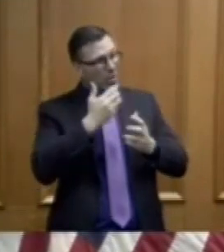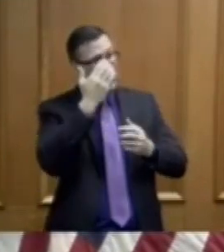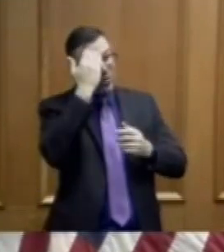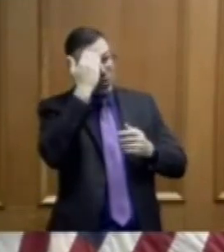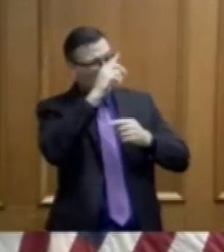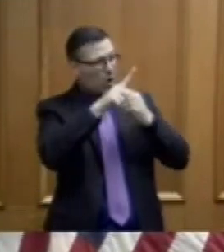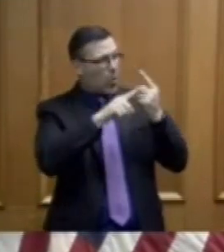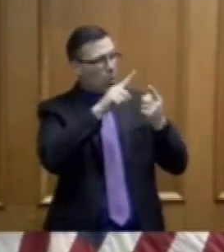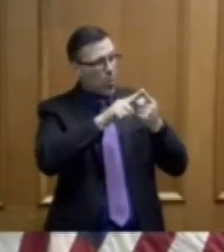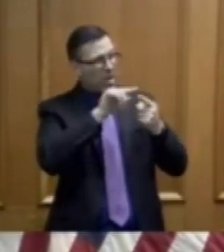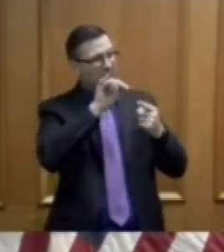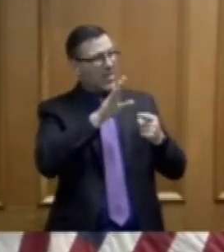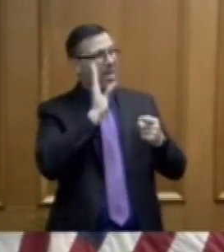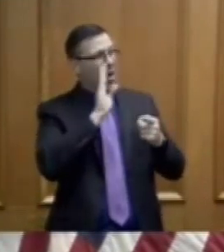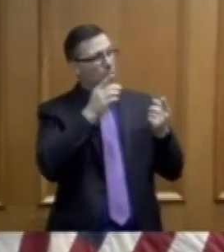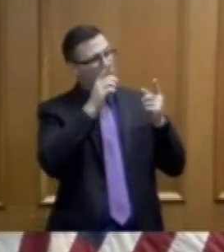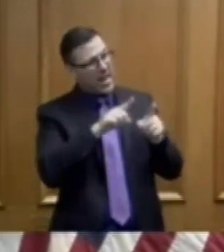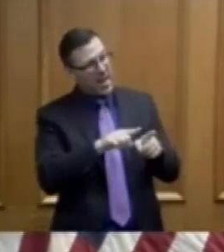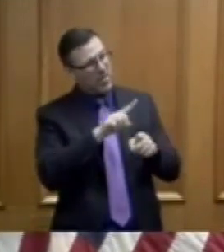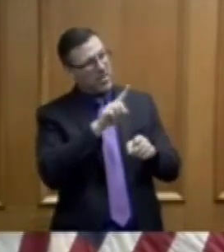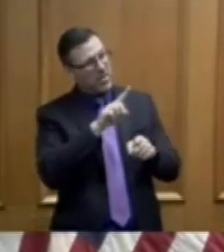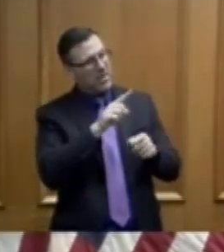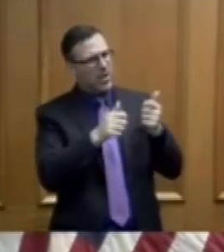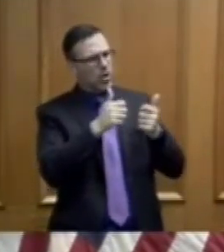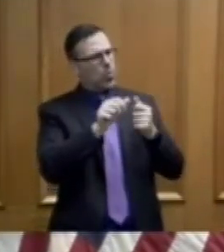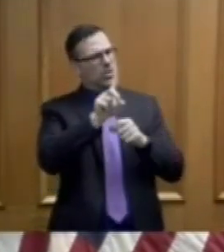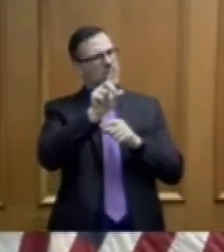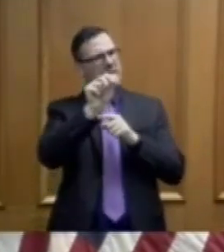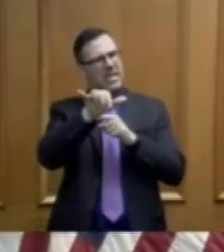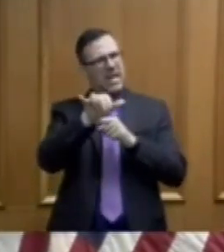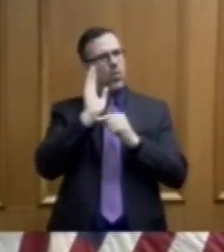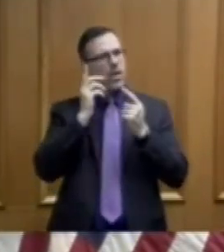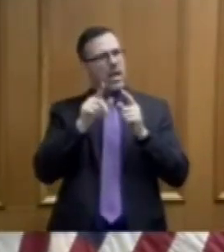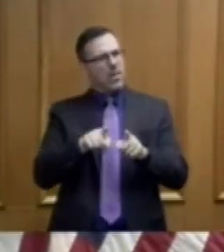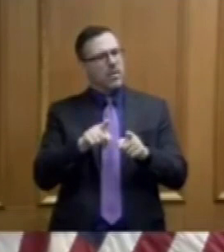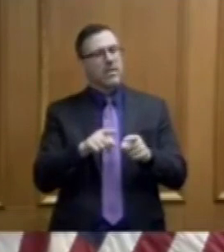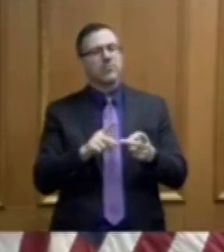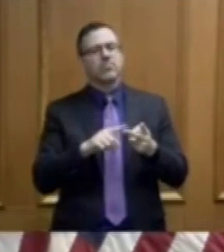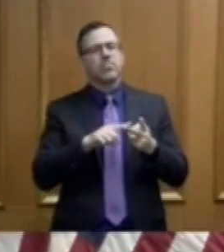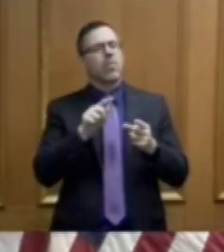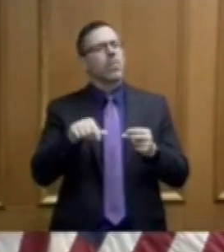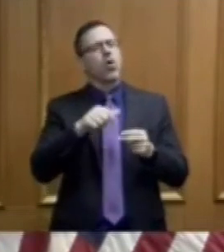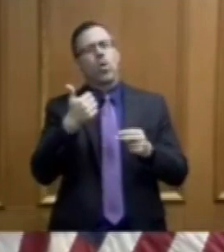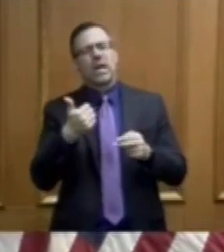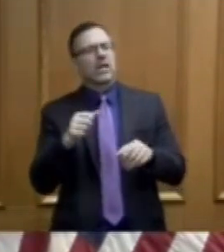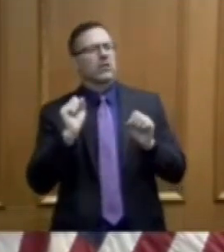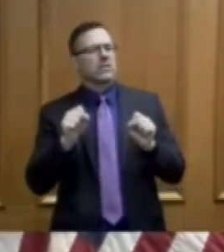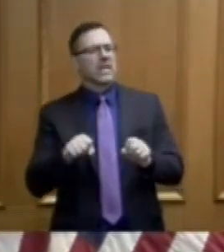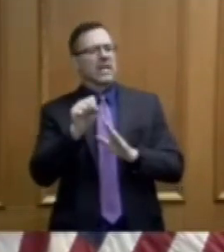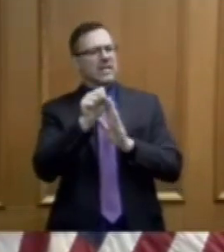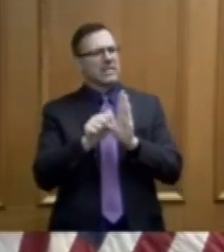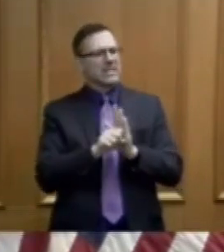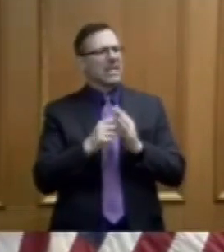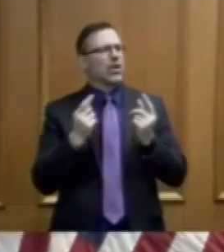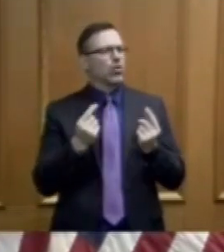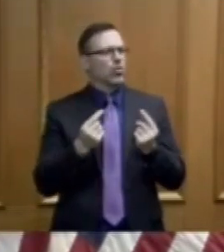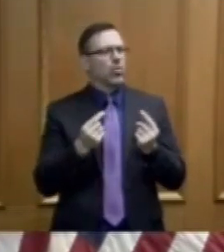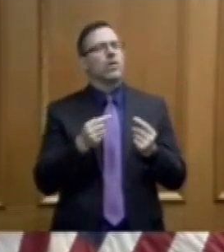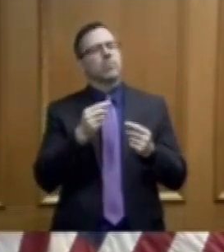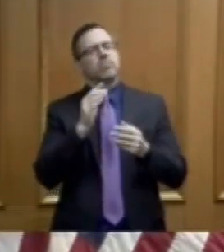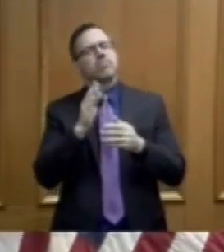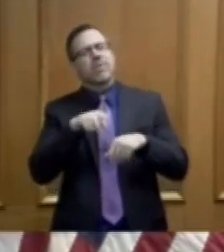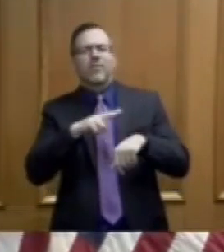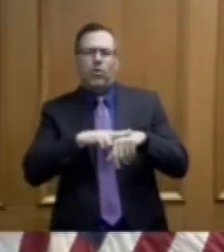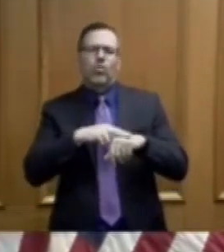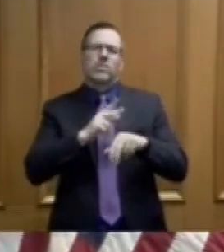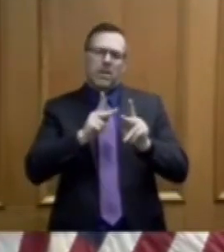shortage may begin, specifically a date? And is there anything else that the state can do beyond encouraging people to wash their hands, telling